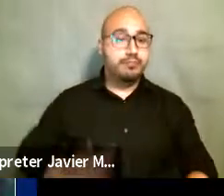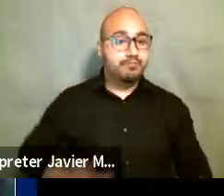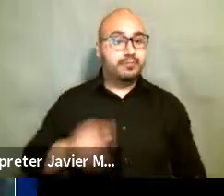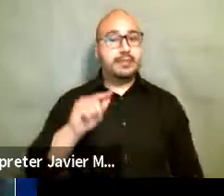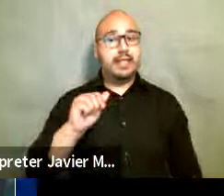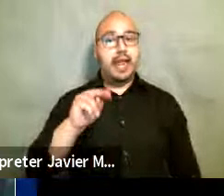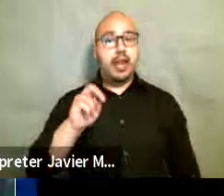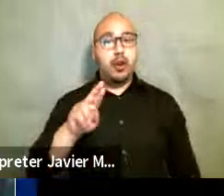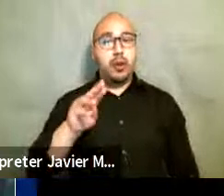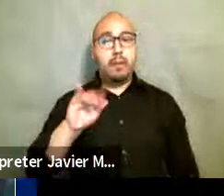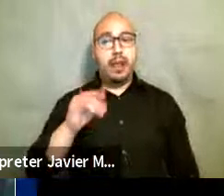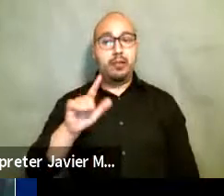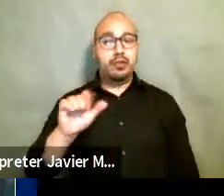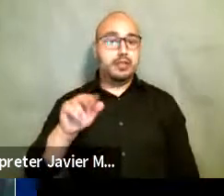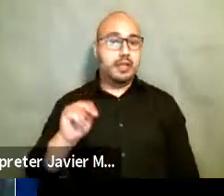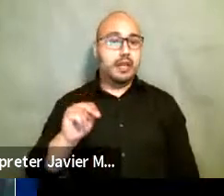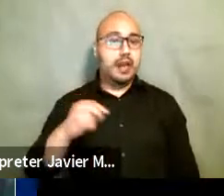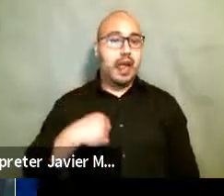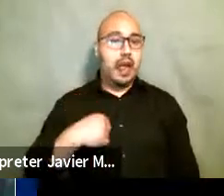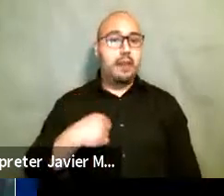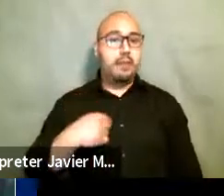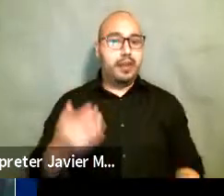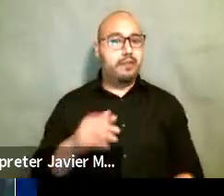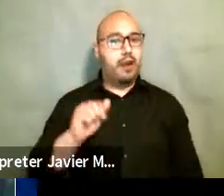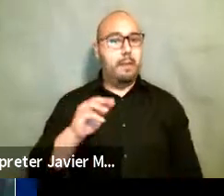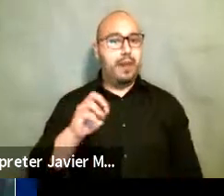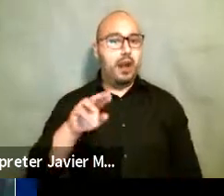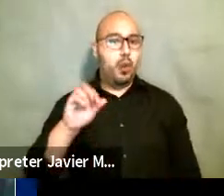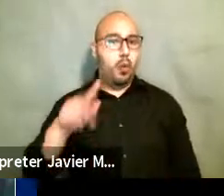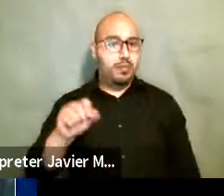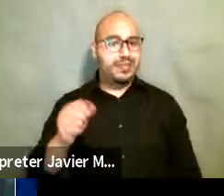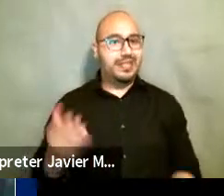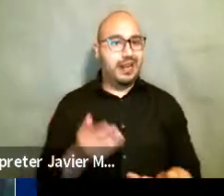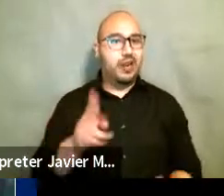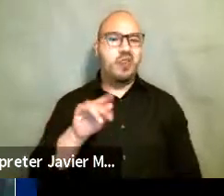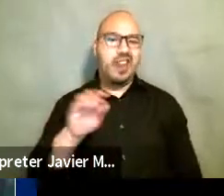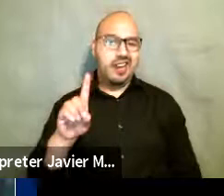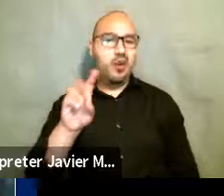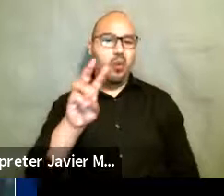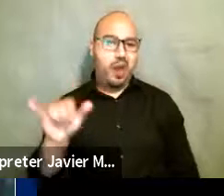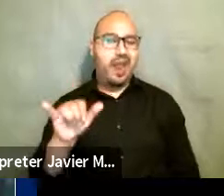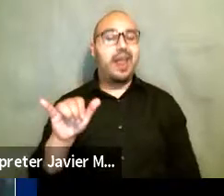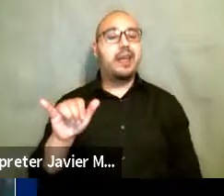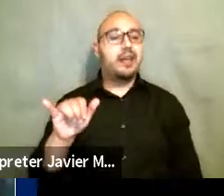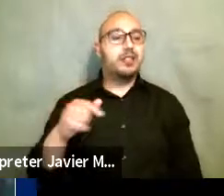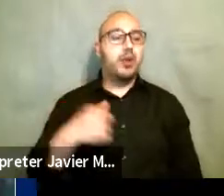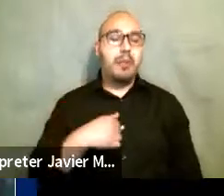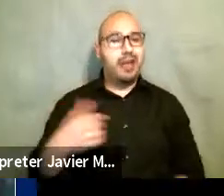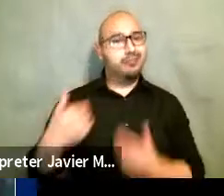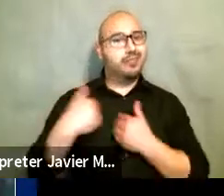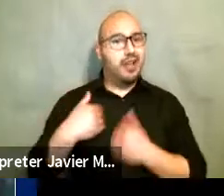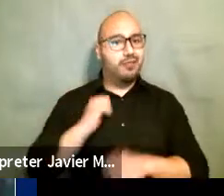Infrastructure Program Fellow through AmeriCorps here at United Way. So it's my job to create volunteer opportunities and recruit and